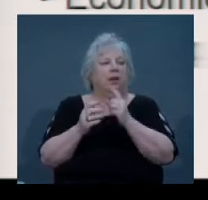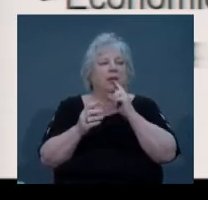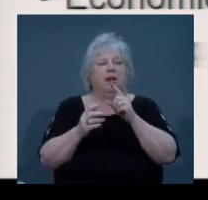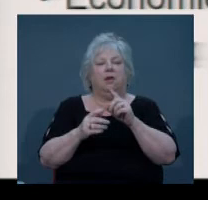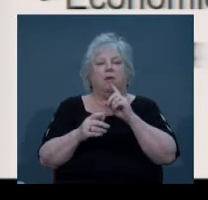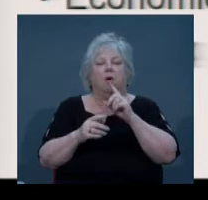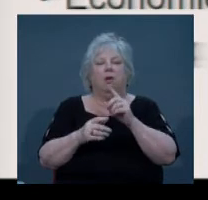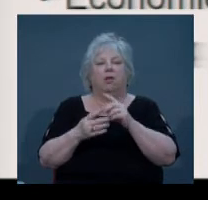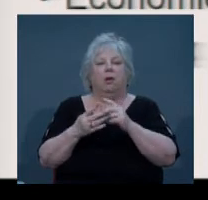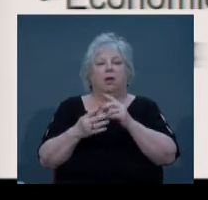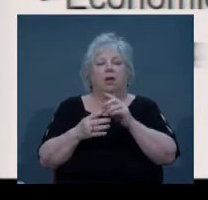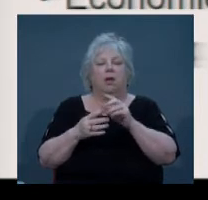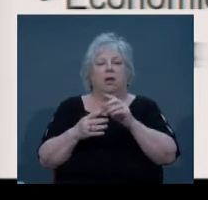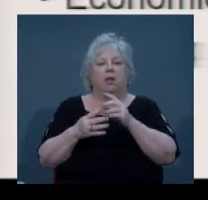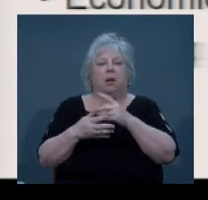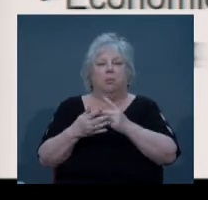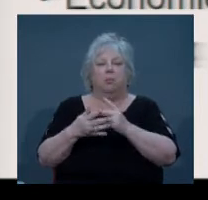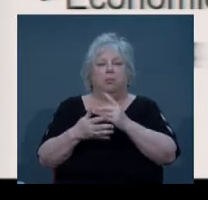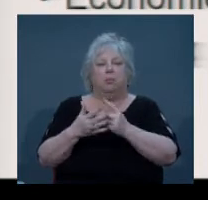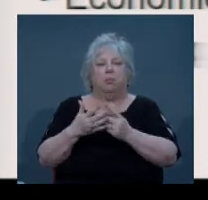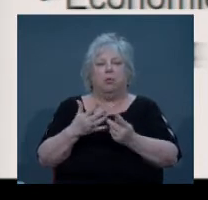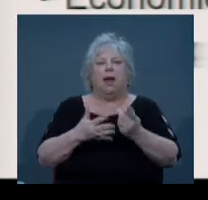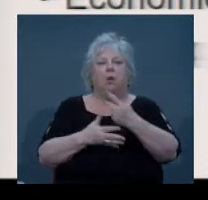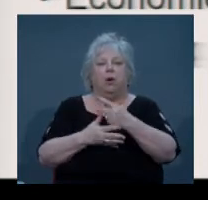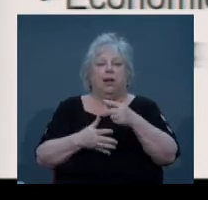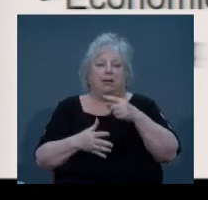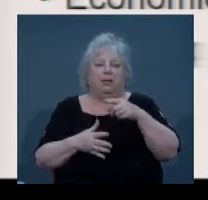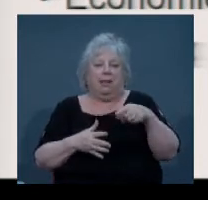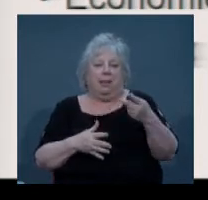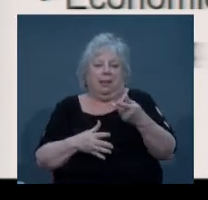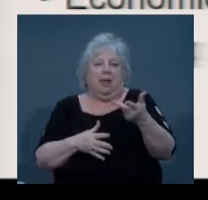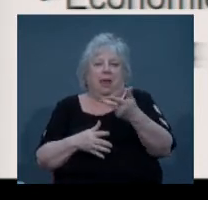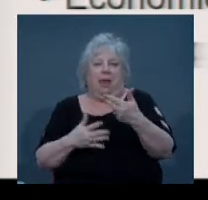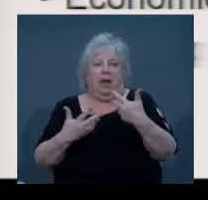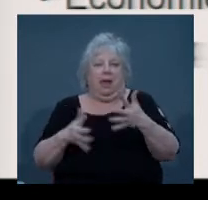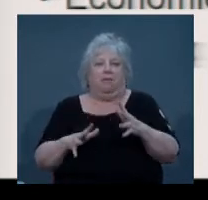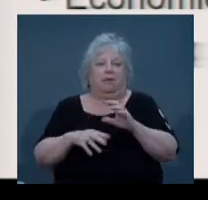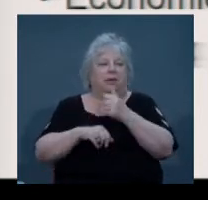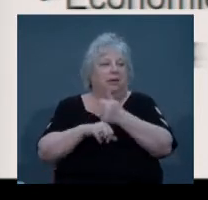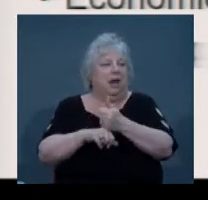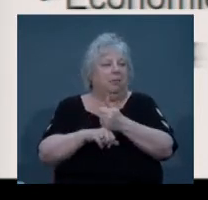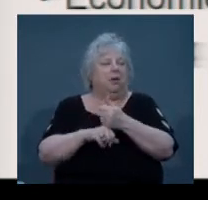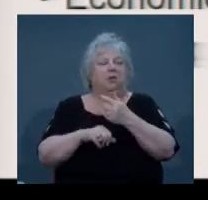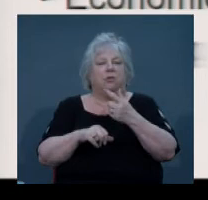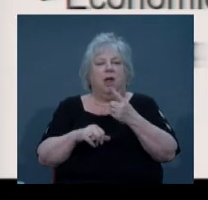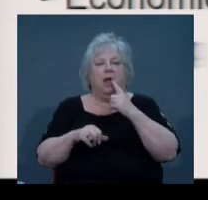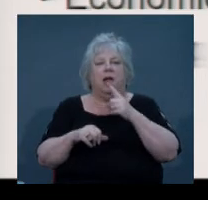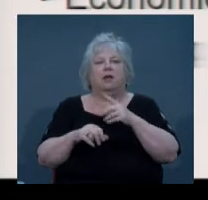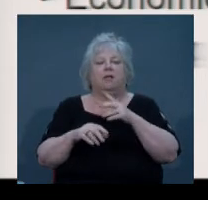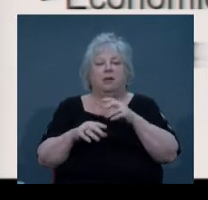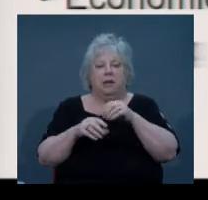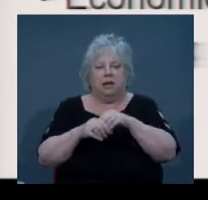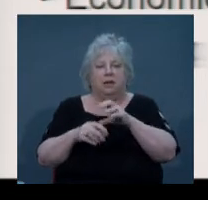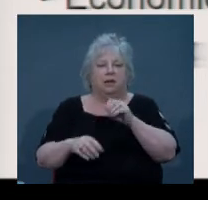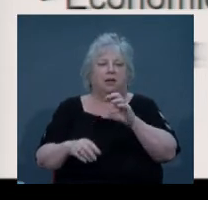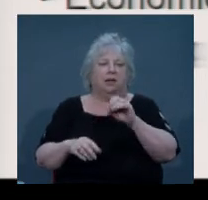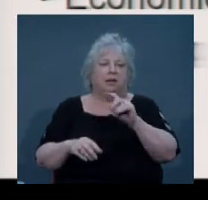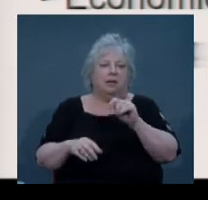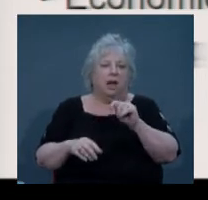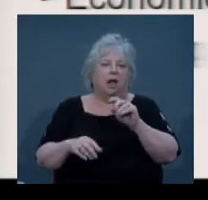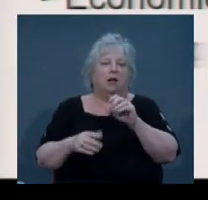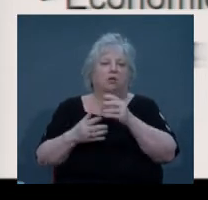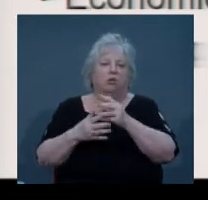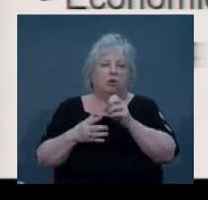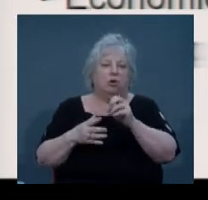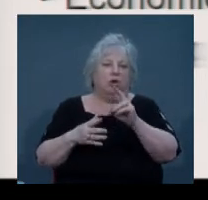are the priorities that they have established that are also consistent with those that are in the Scott script. Quality of